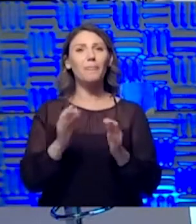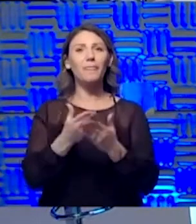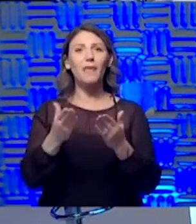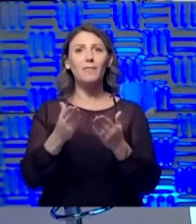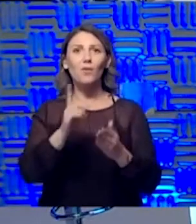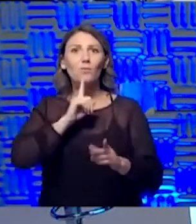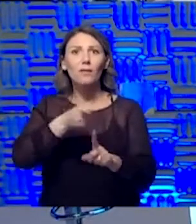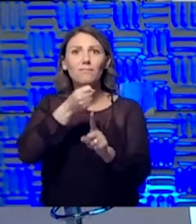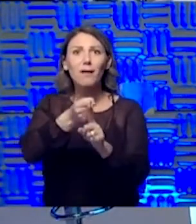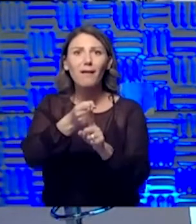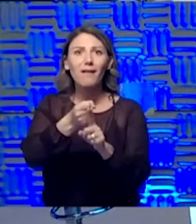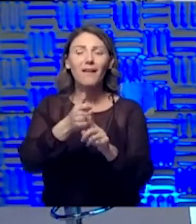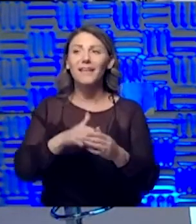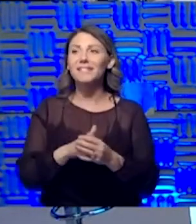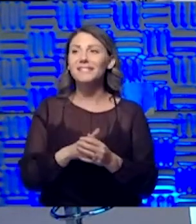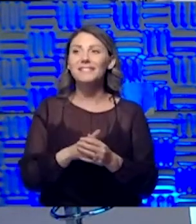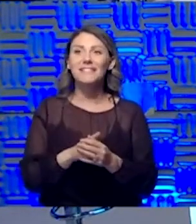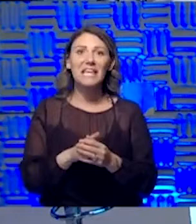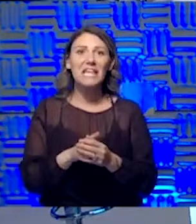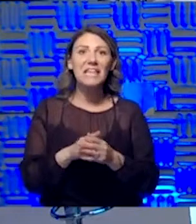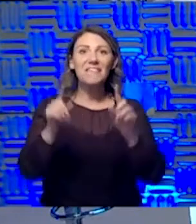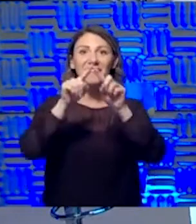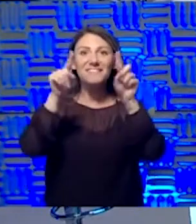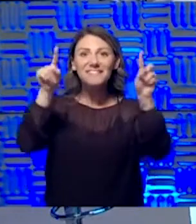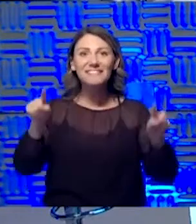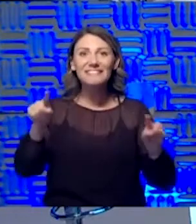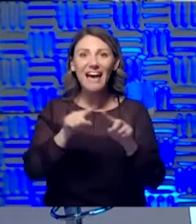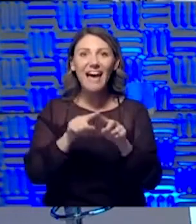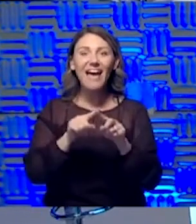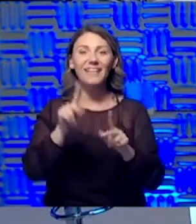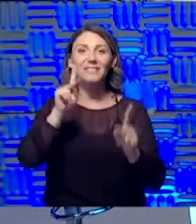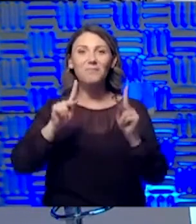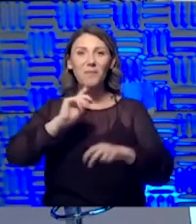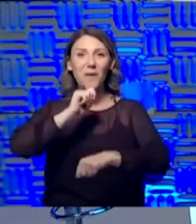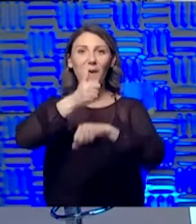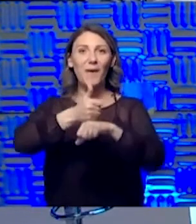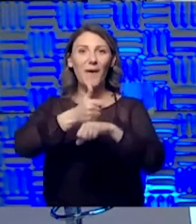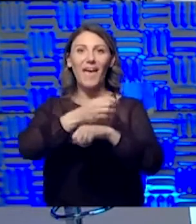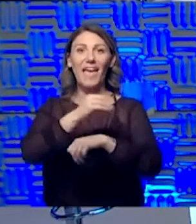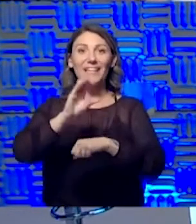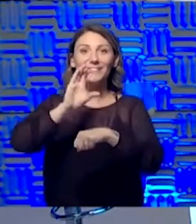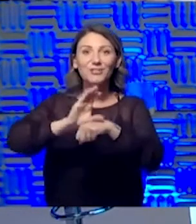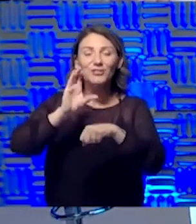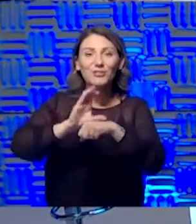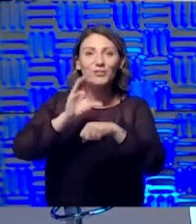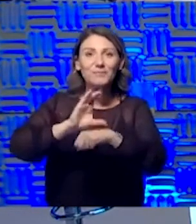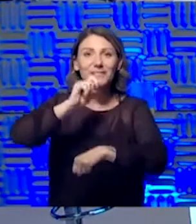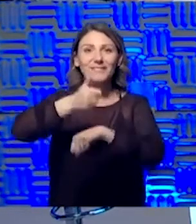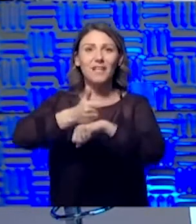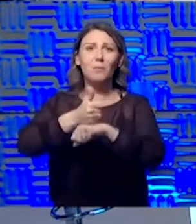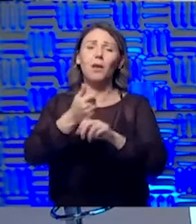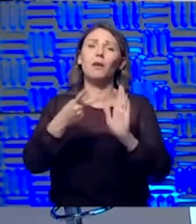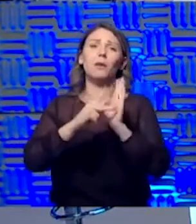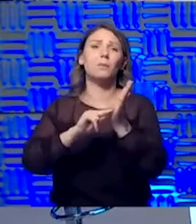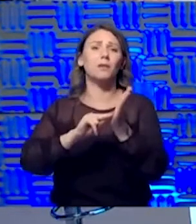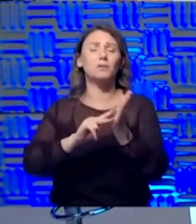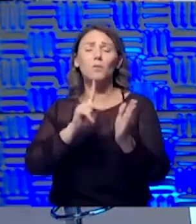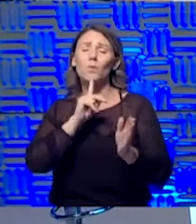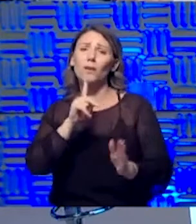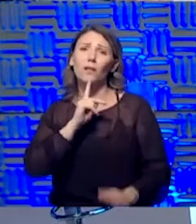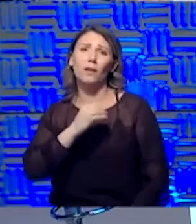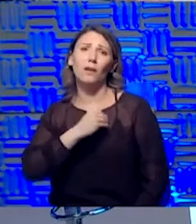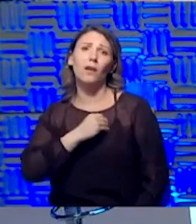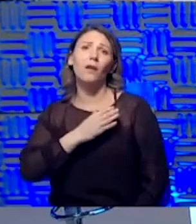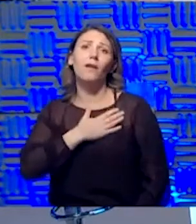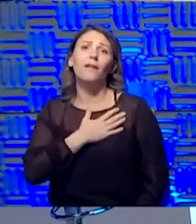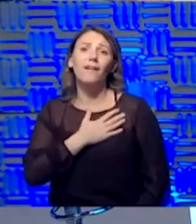It's the signs that are up that I think the churches have been putting out that just means so much to our staff. It does. It feels good.